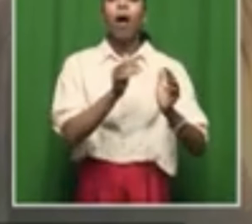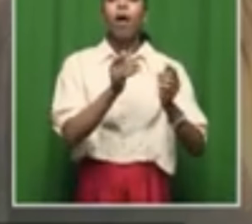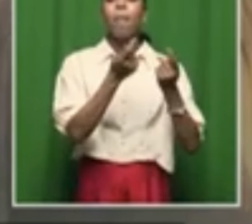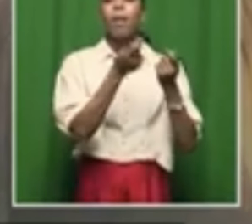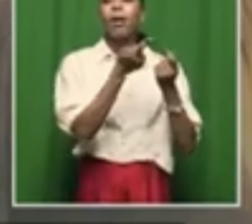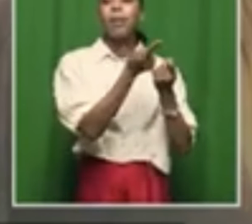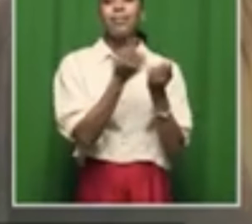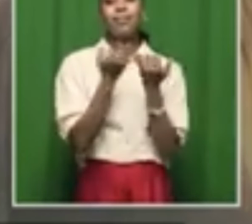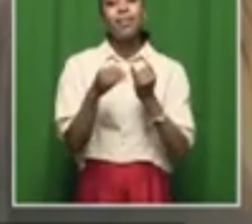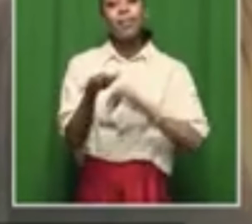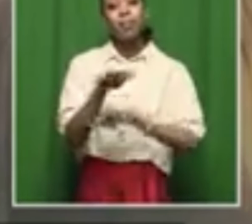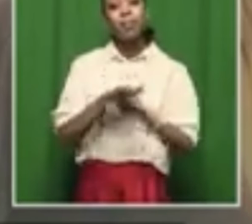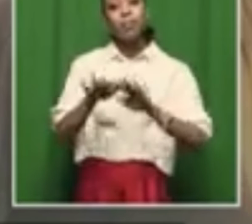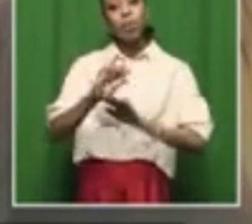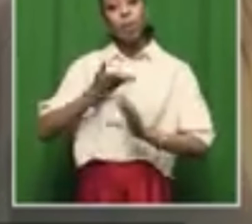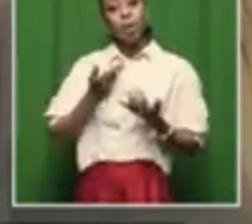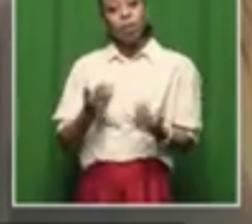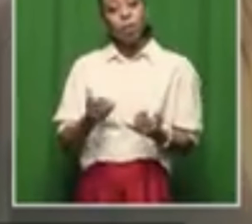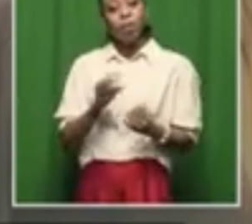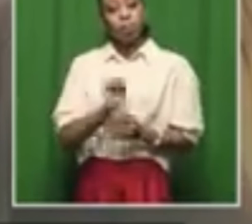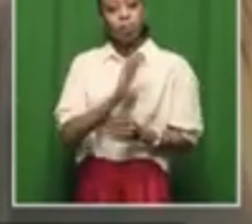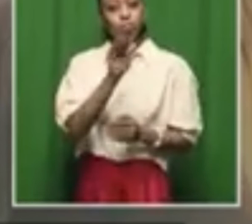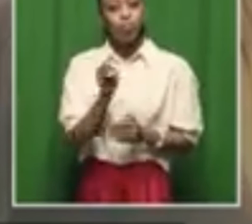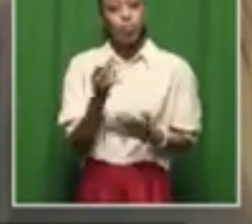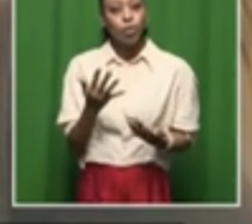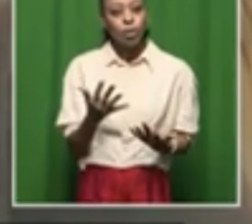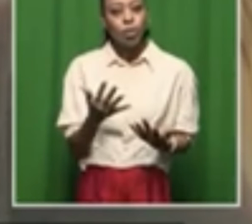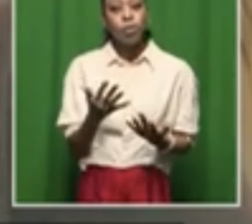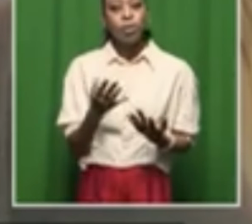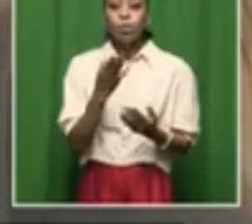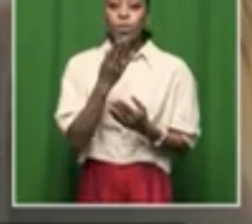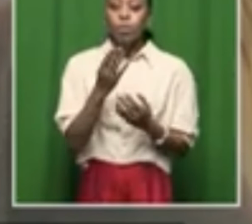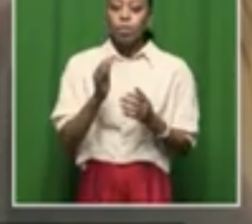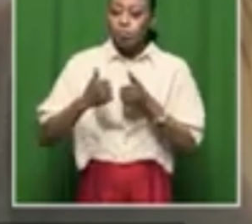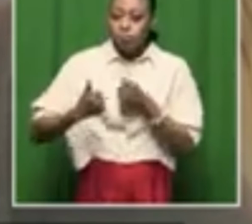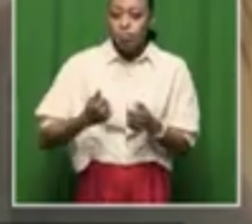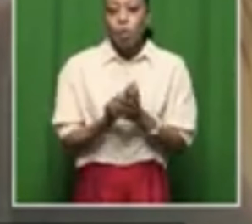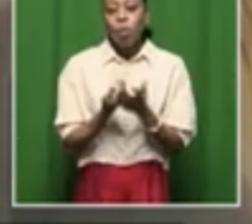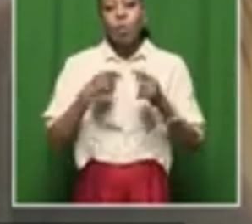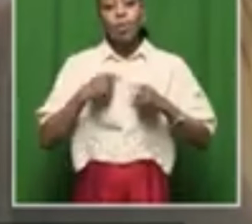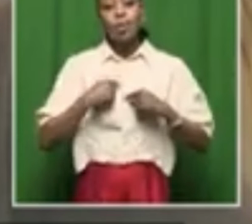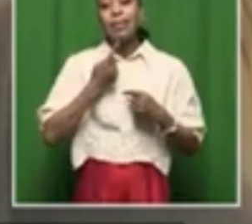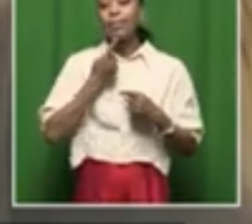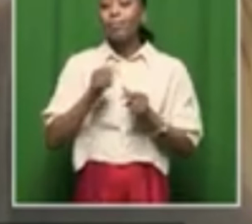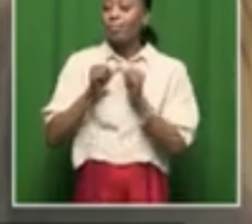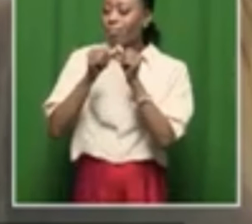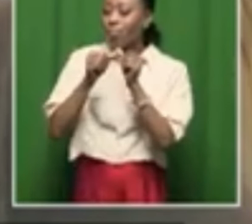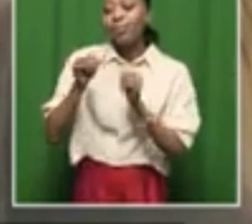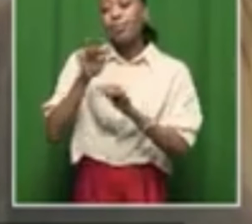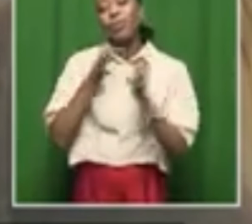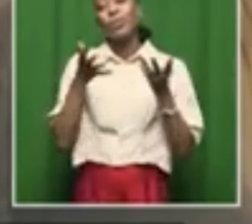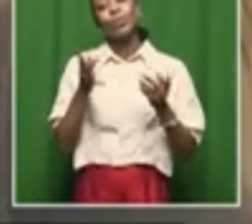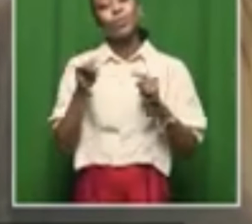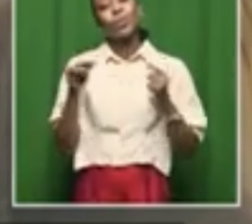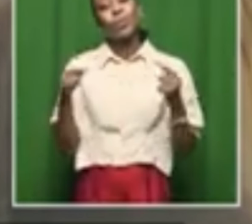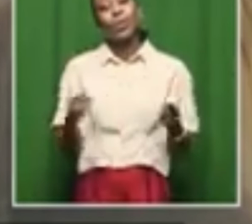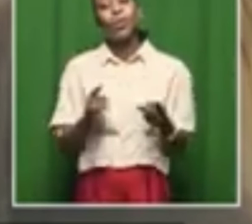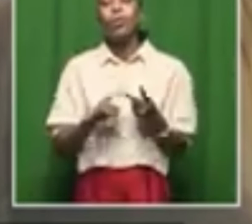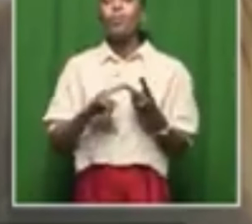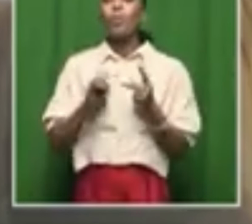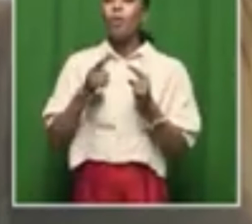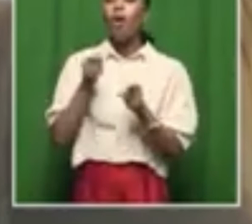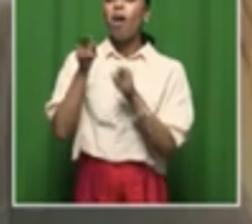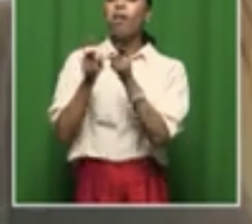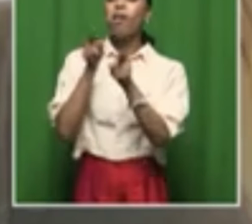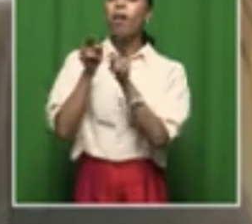the situation that we want South African to sit with us and say, we can't go on with this situation. We can't keep on